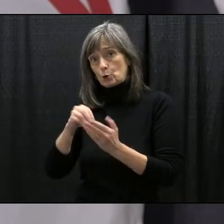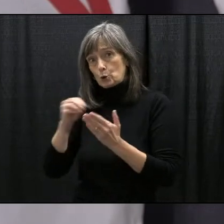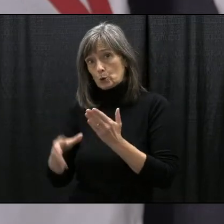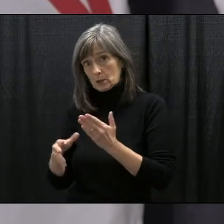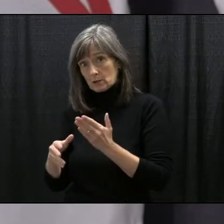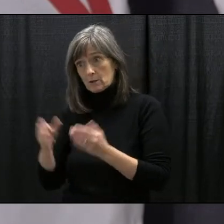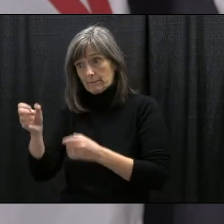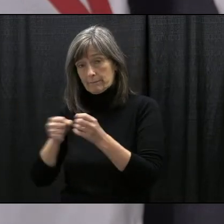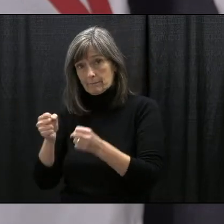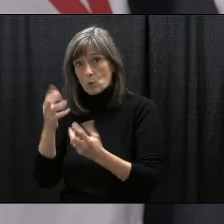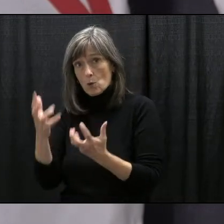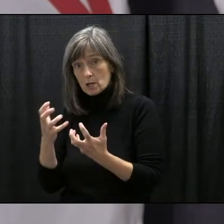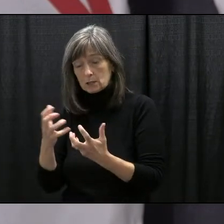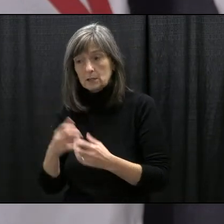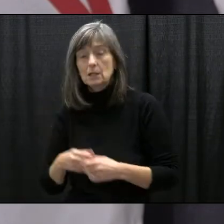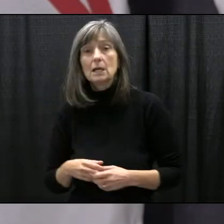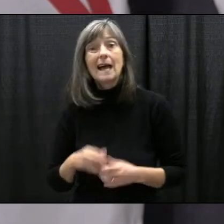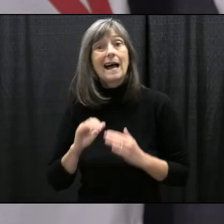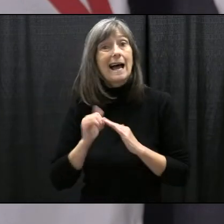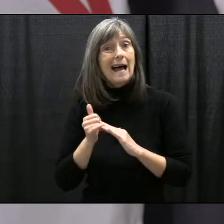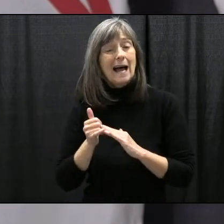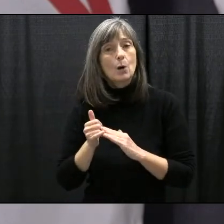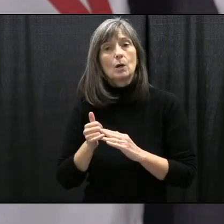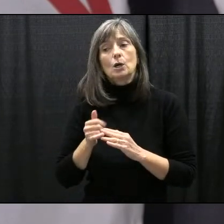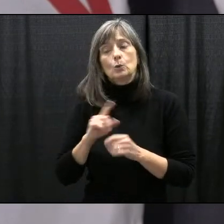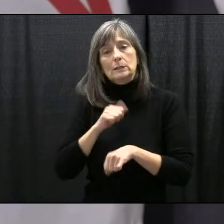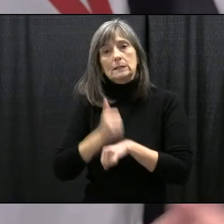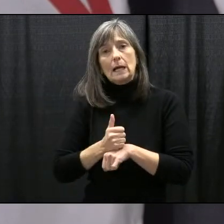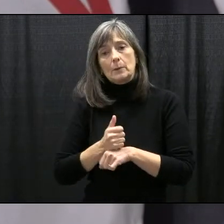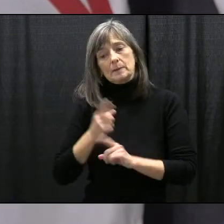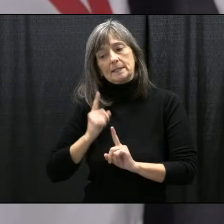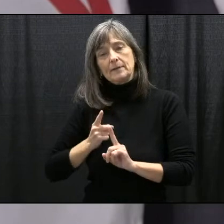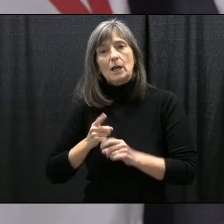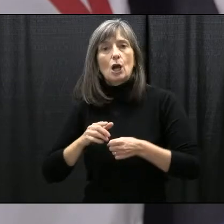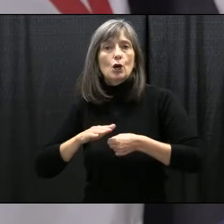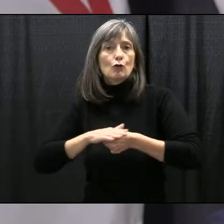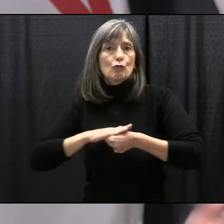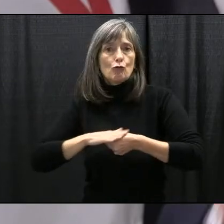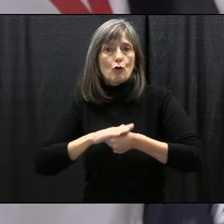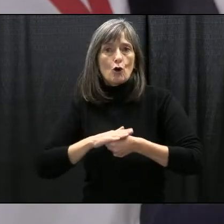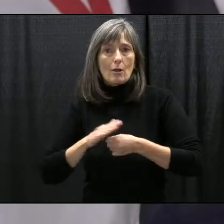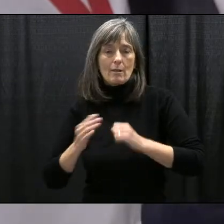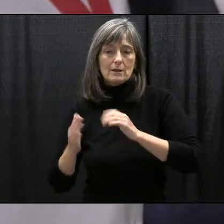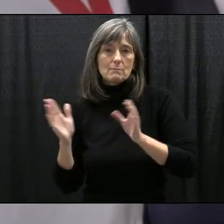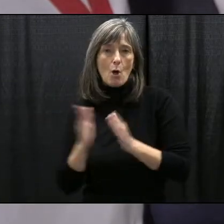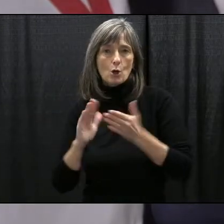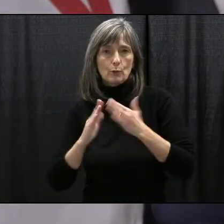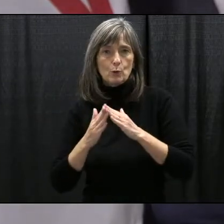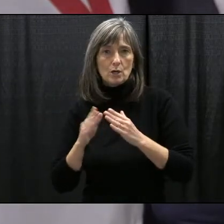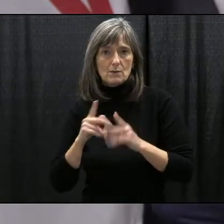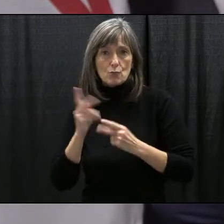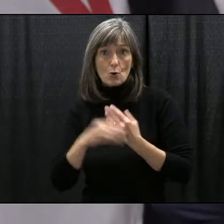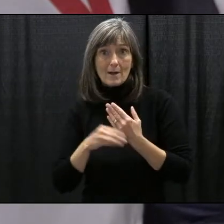will do this by implementing a rural program with remote teaching.